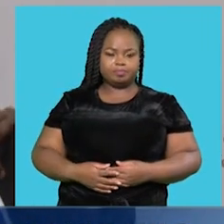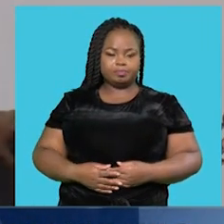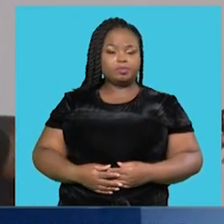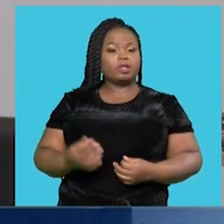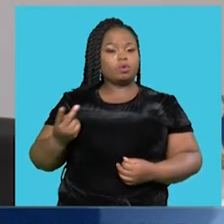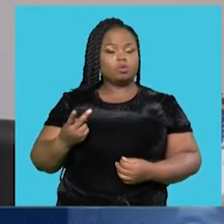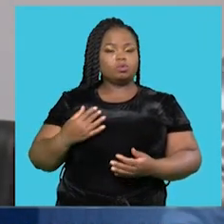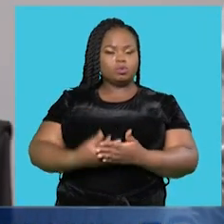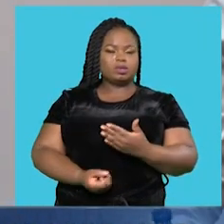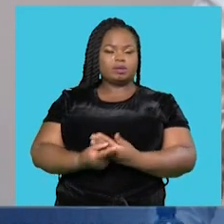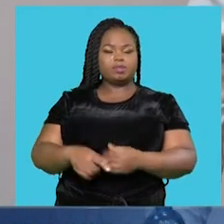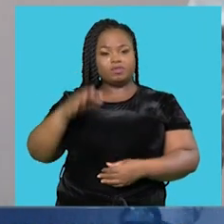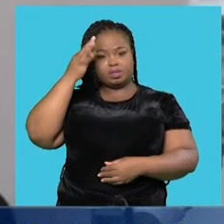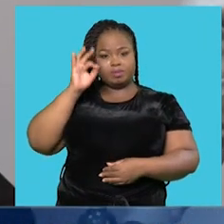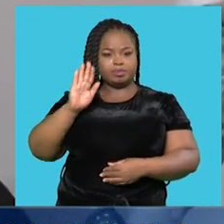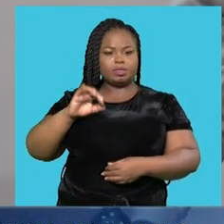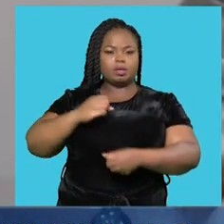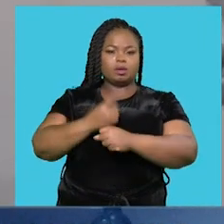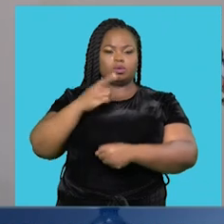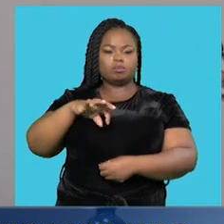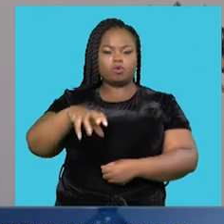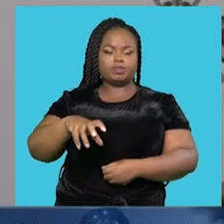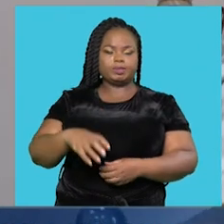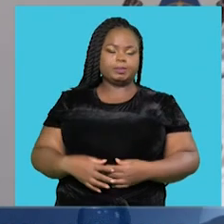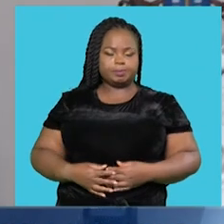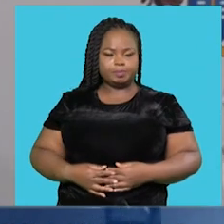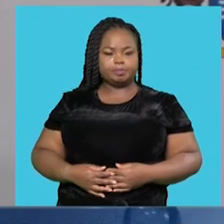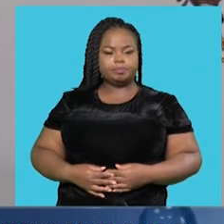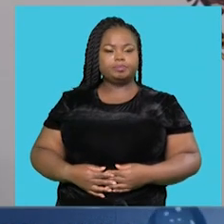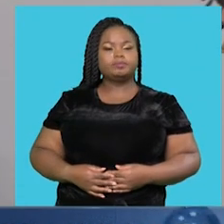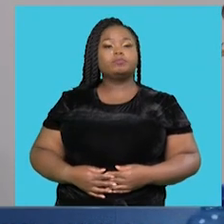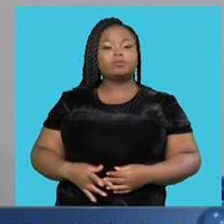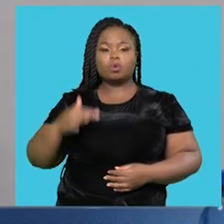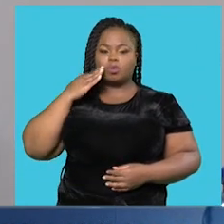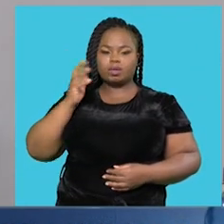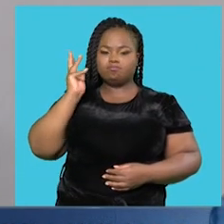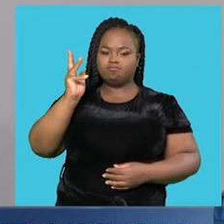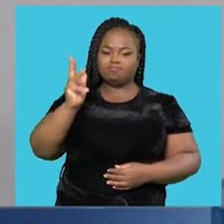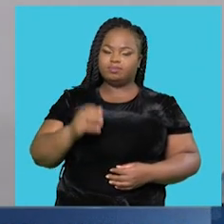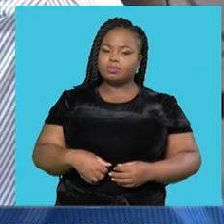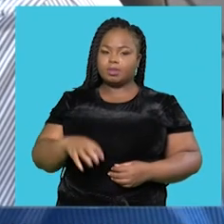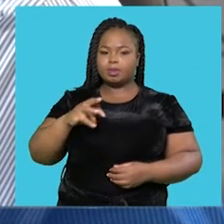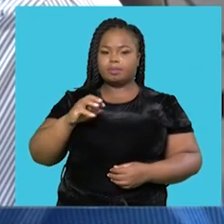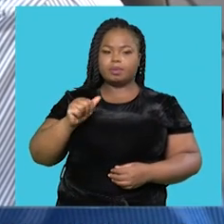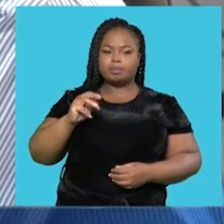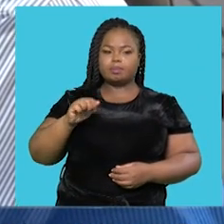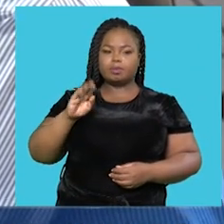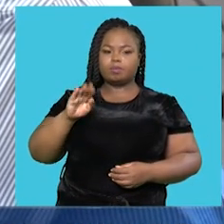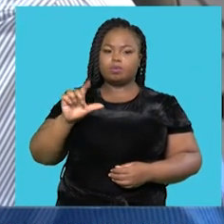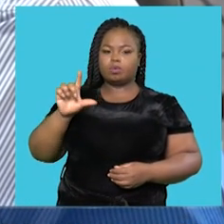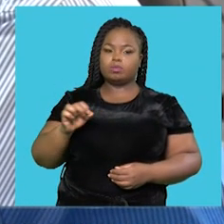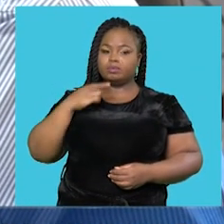2024-2025 ya puso ya porofensi ya Gauteng pejana ka jeno. Thakgolong ya puo ya gae Mamabolo o boletse ga